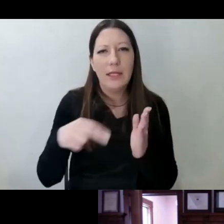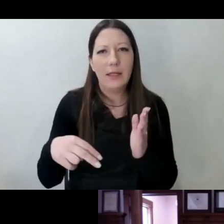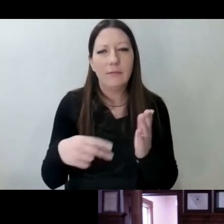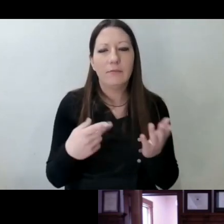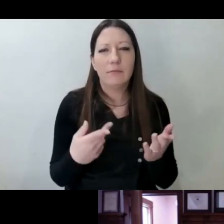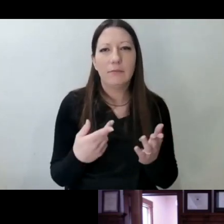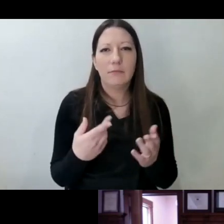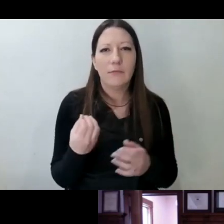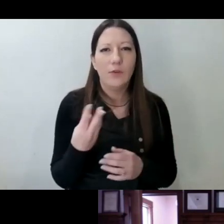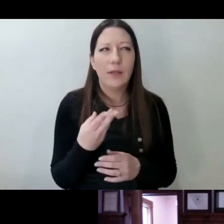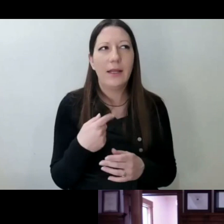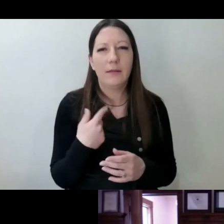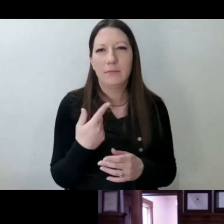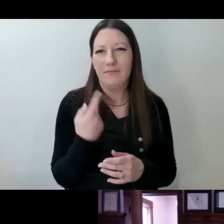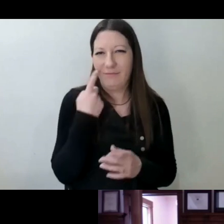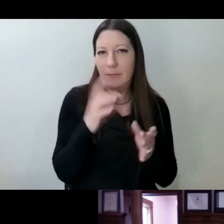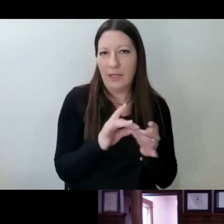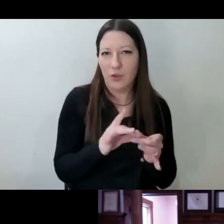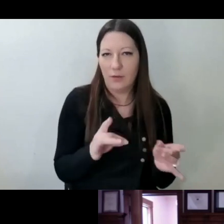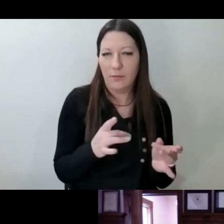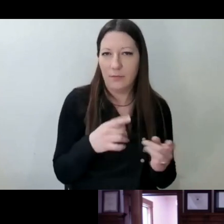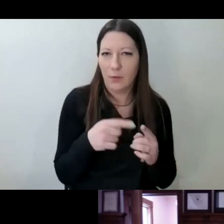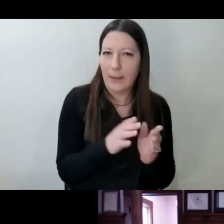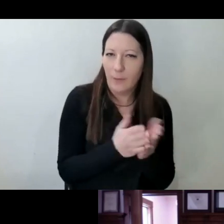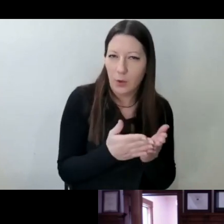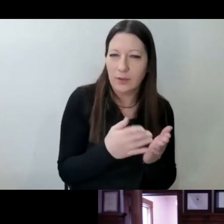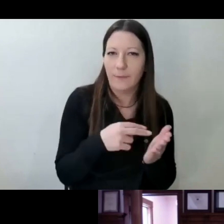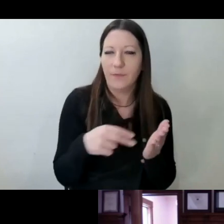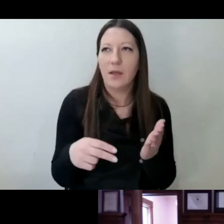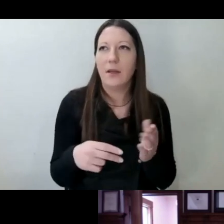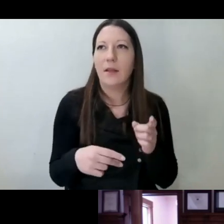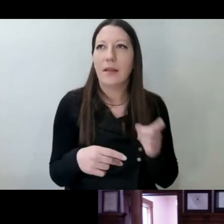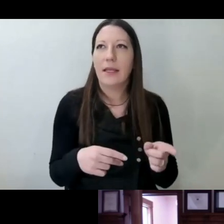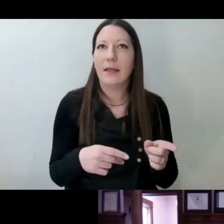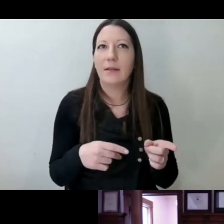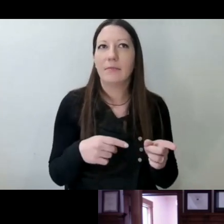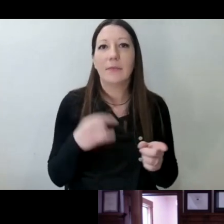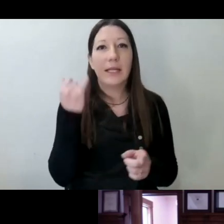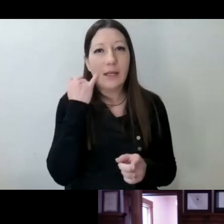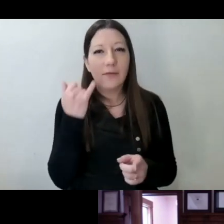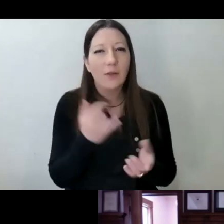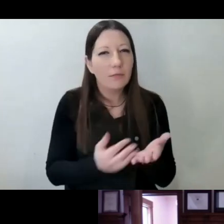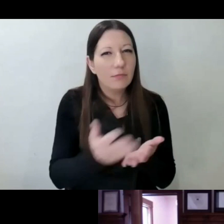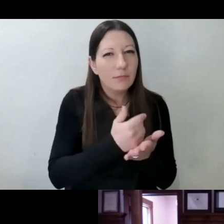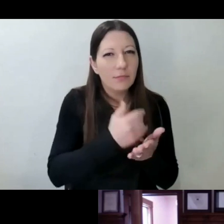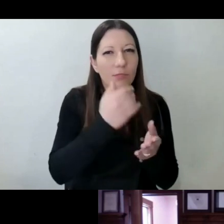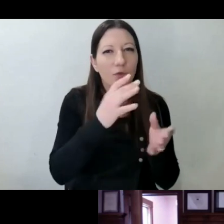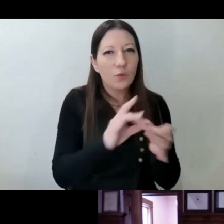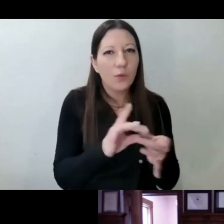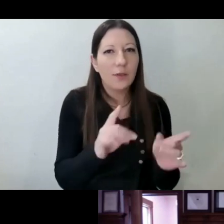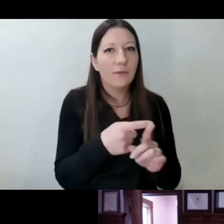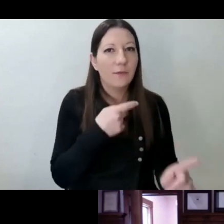I think, between the people that are impacted in the area, but also people that may view the project or read whatever